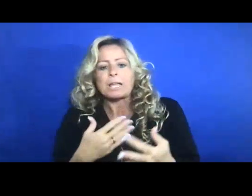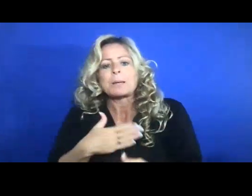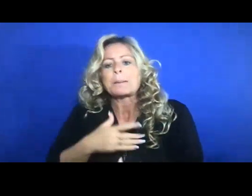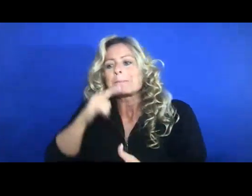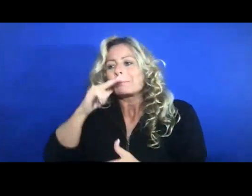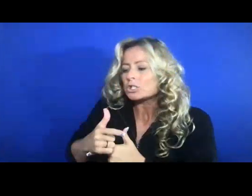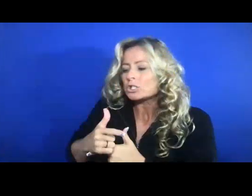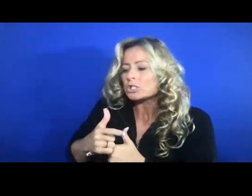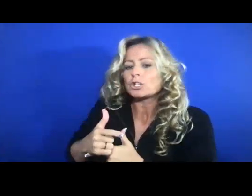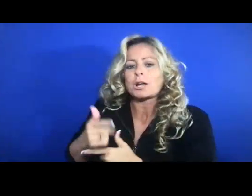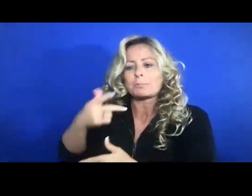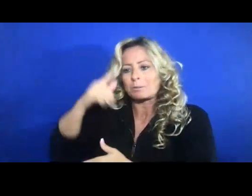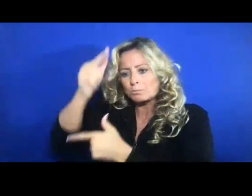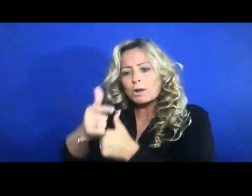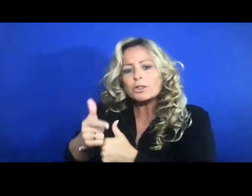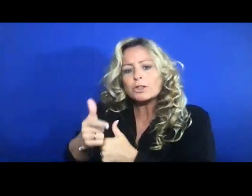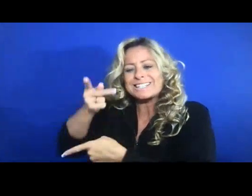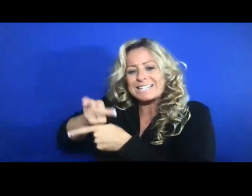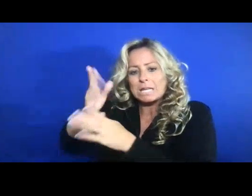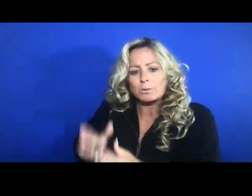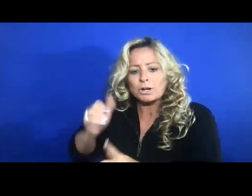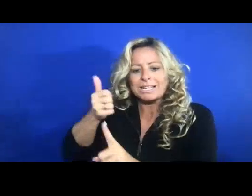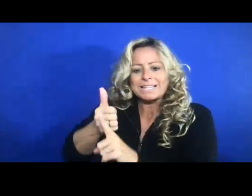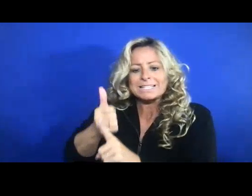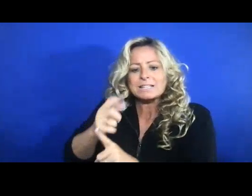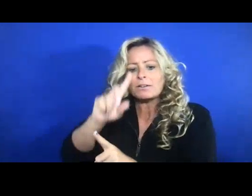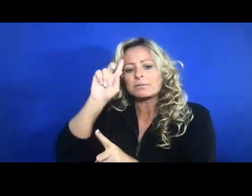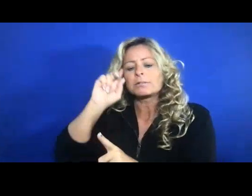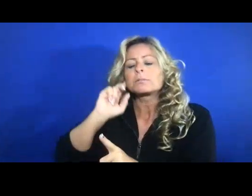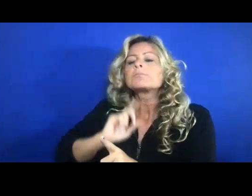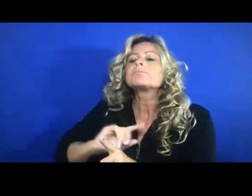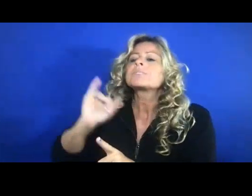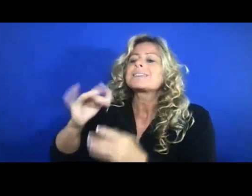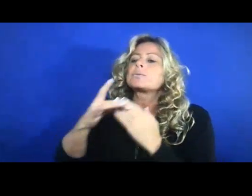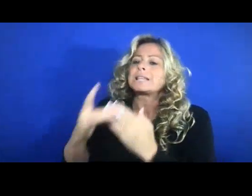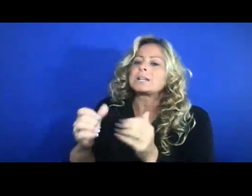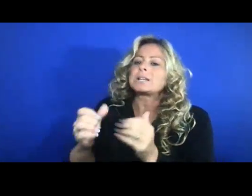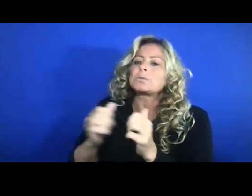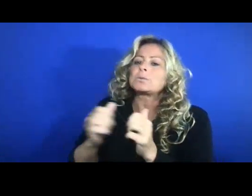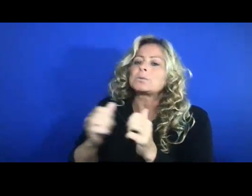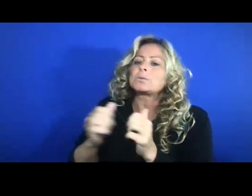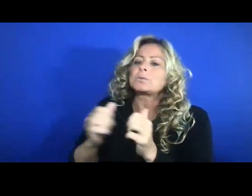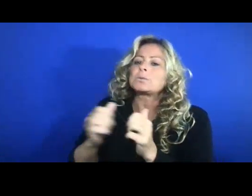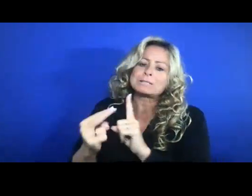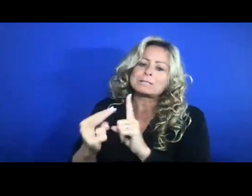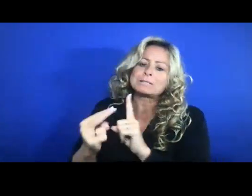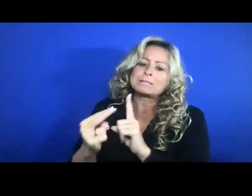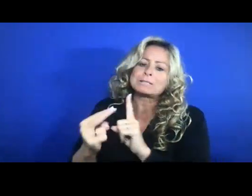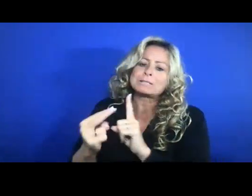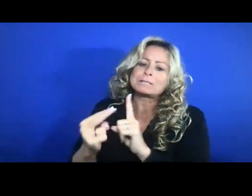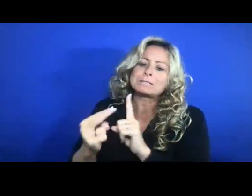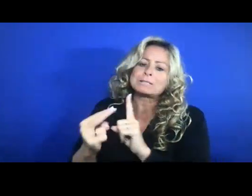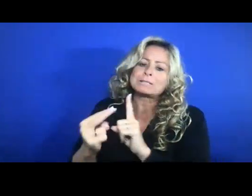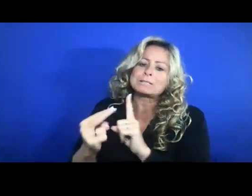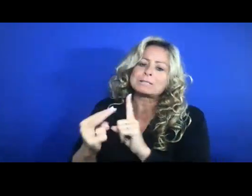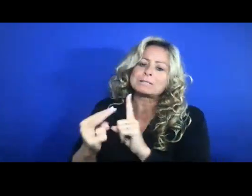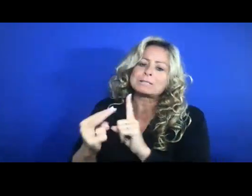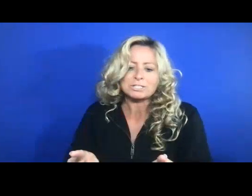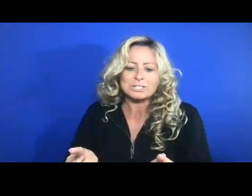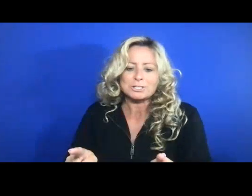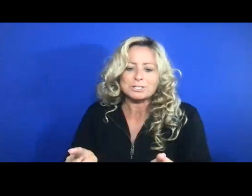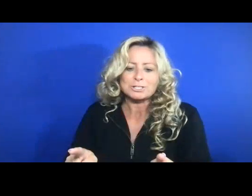my brother's keeper? And, that's one of our tenets. If we lead with that perspective, and I want this person